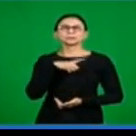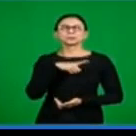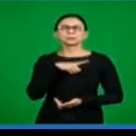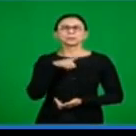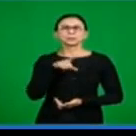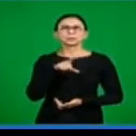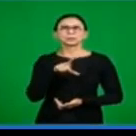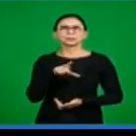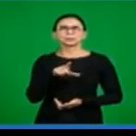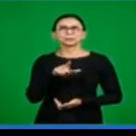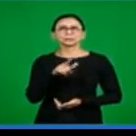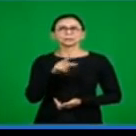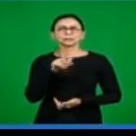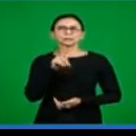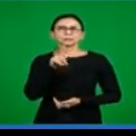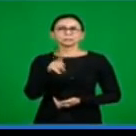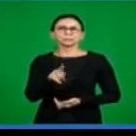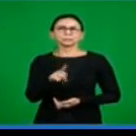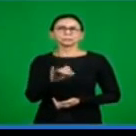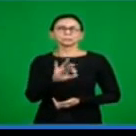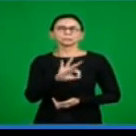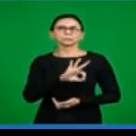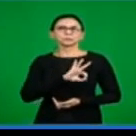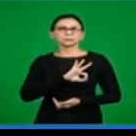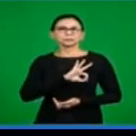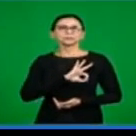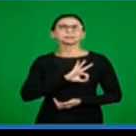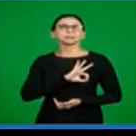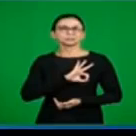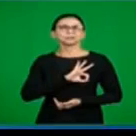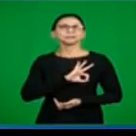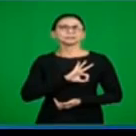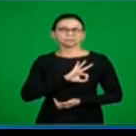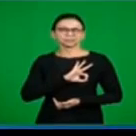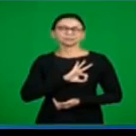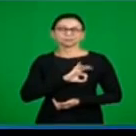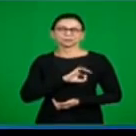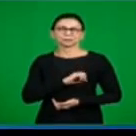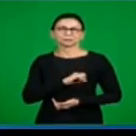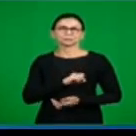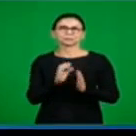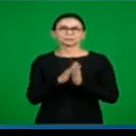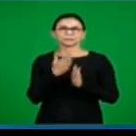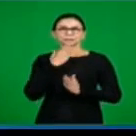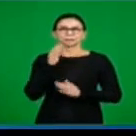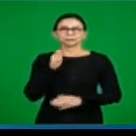representatives. Now, we also had a meeting in the